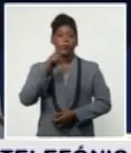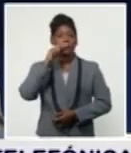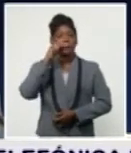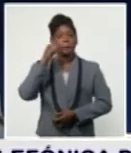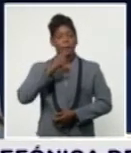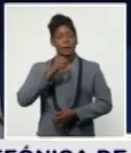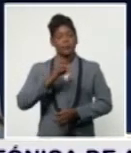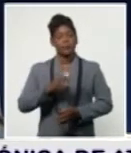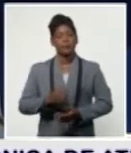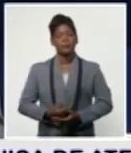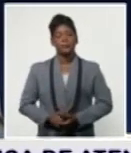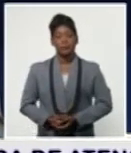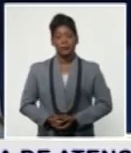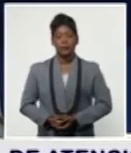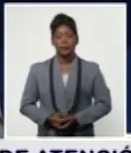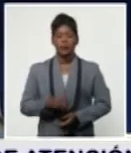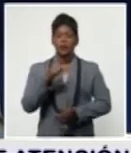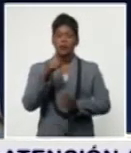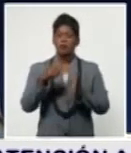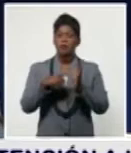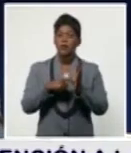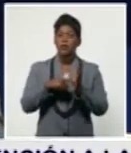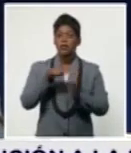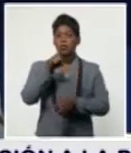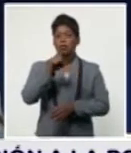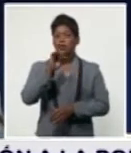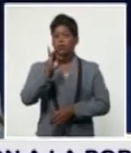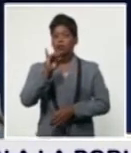1,179 people are male,